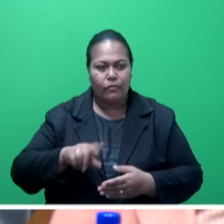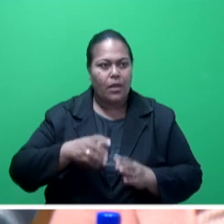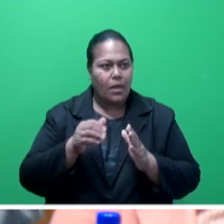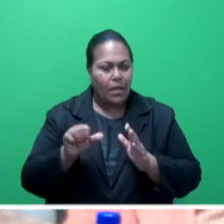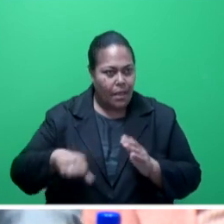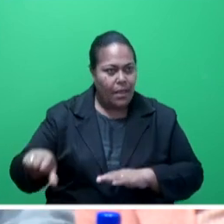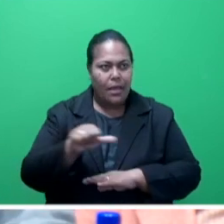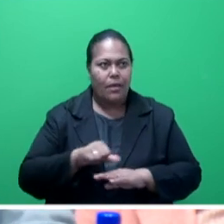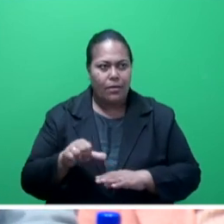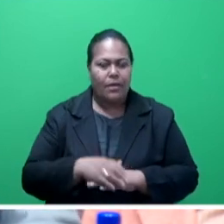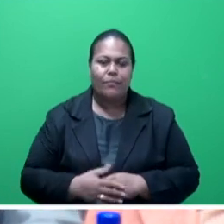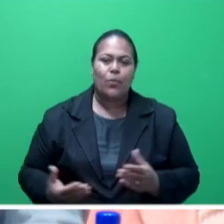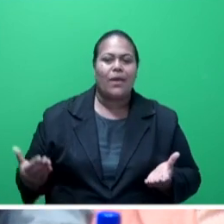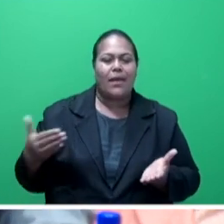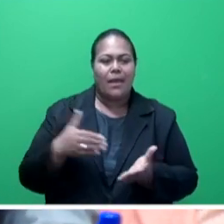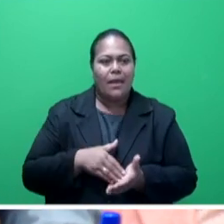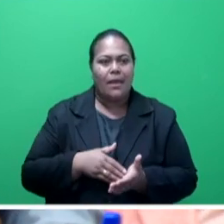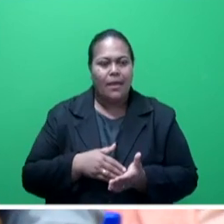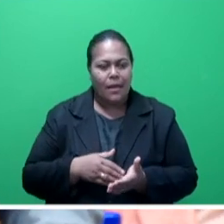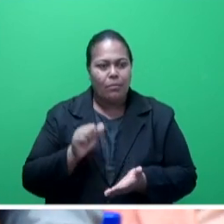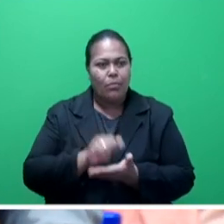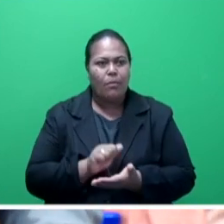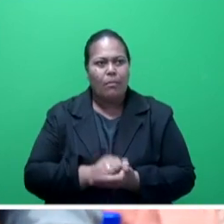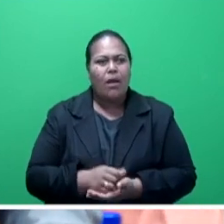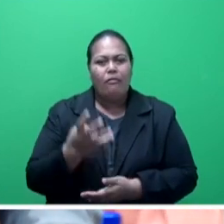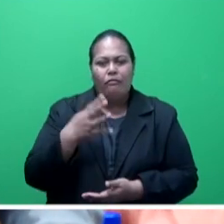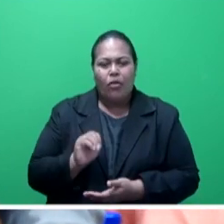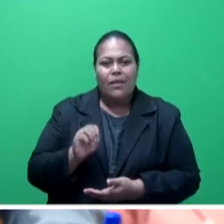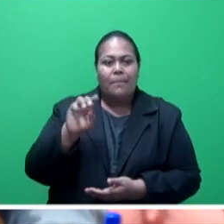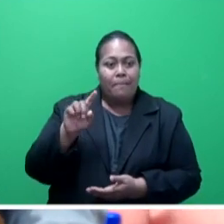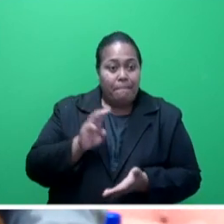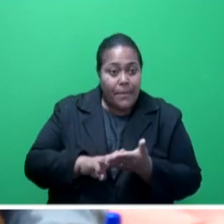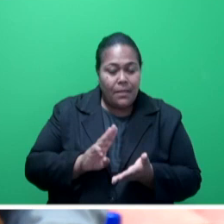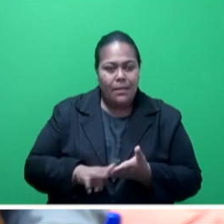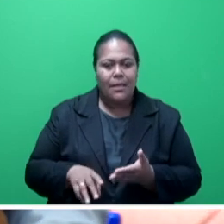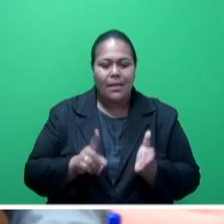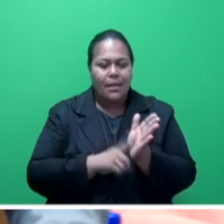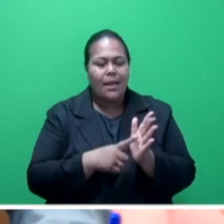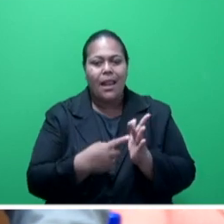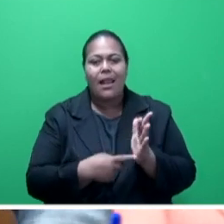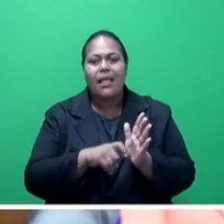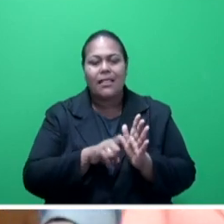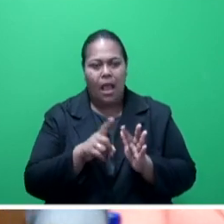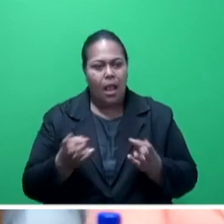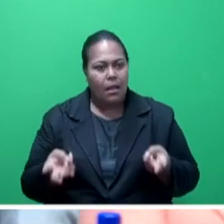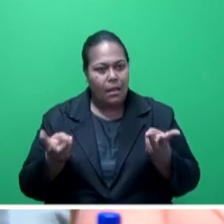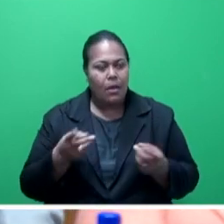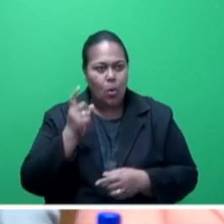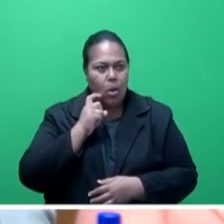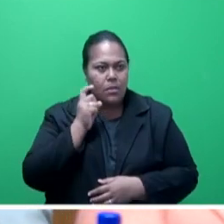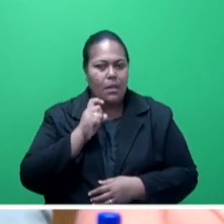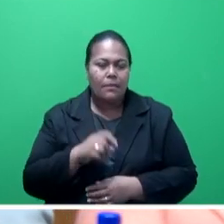million litres of water in the Lami to Nosori corridor, benefiting over 360,000 people. It is scheduled to come online next